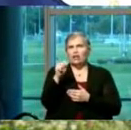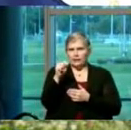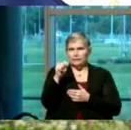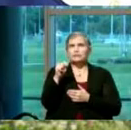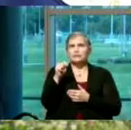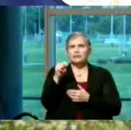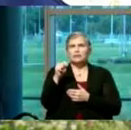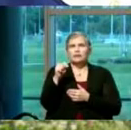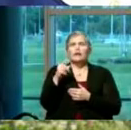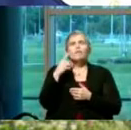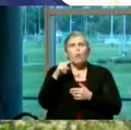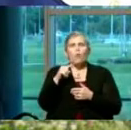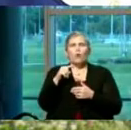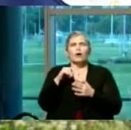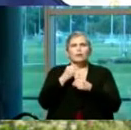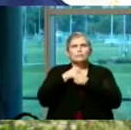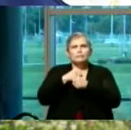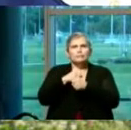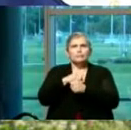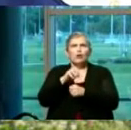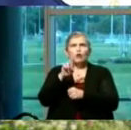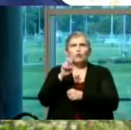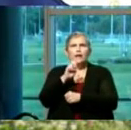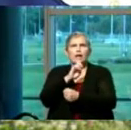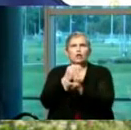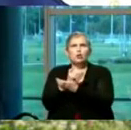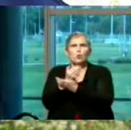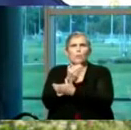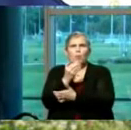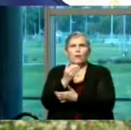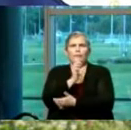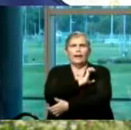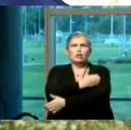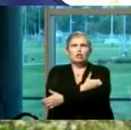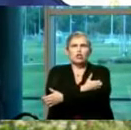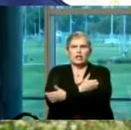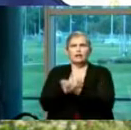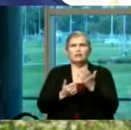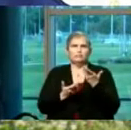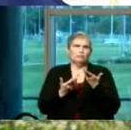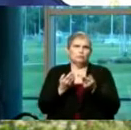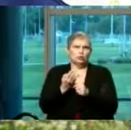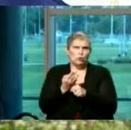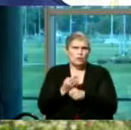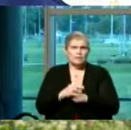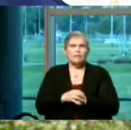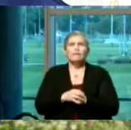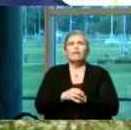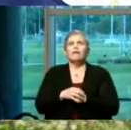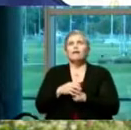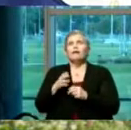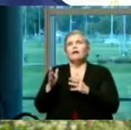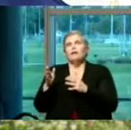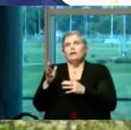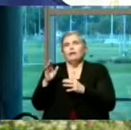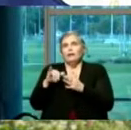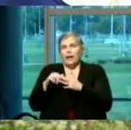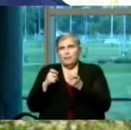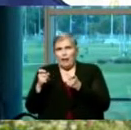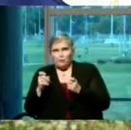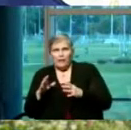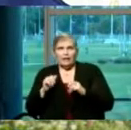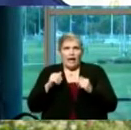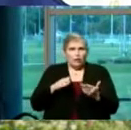and reuse methane as a renewable energy and fuel source. Methane digesters and manure management can't address